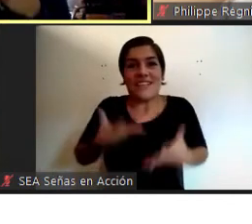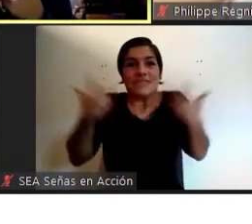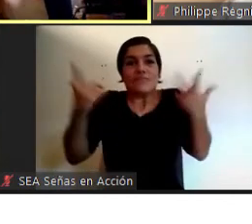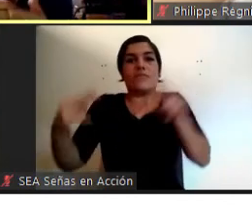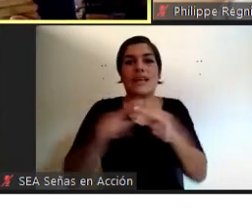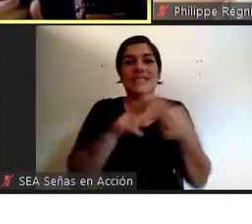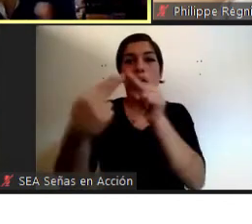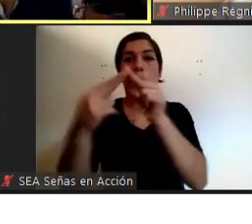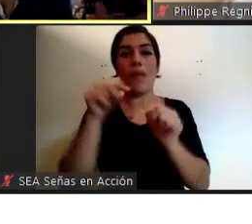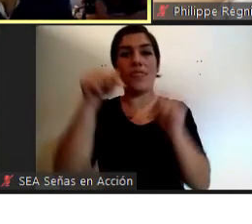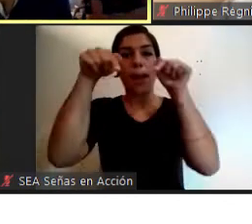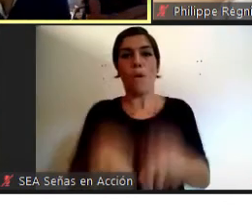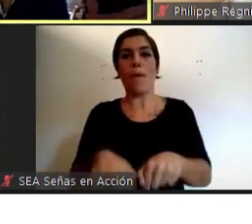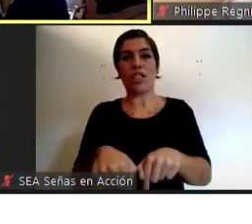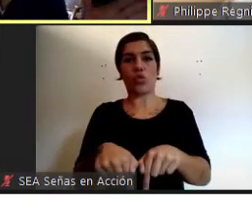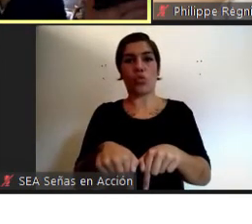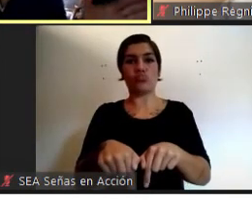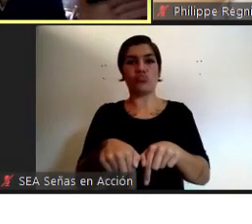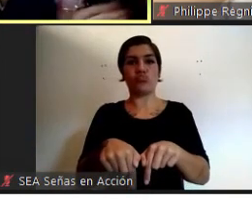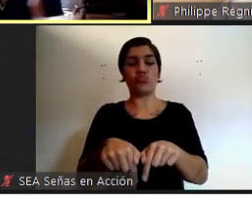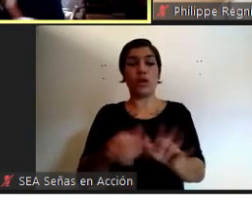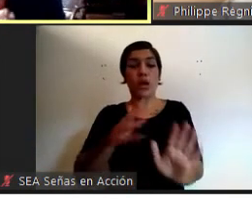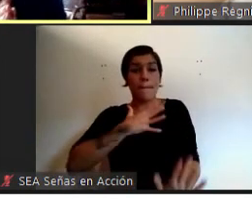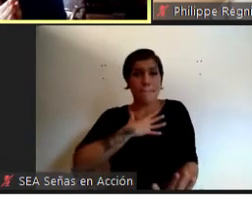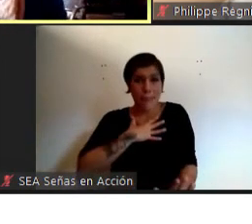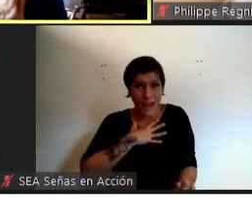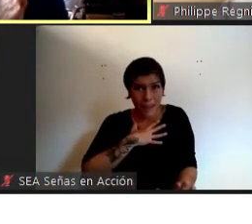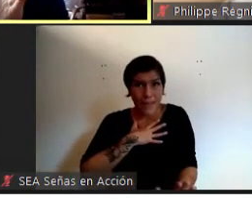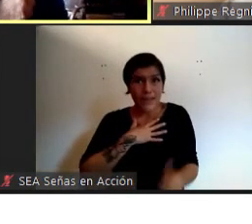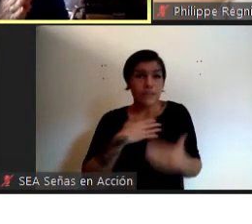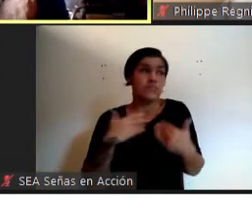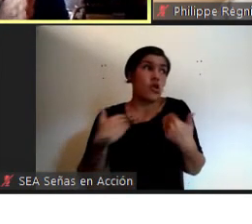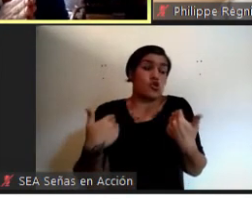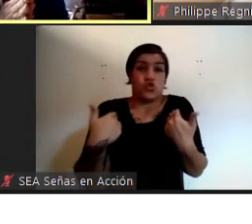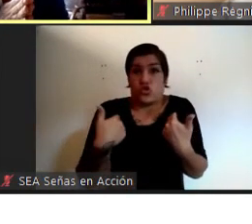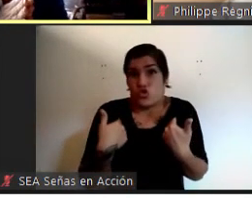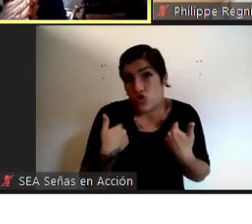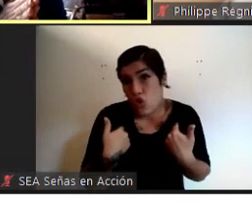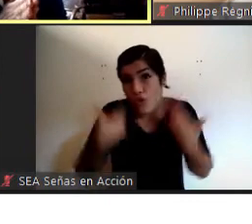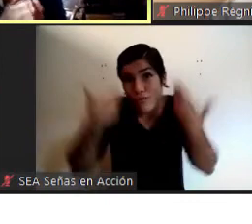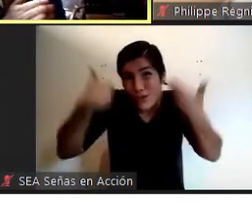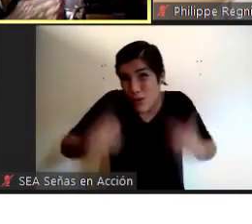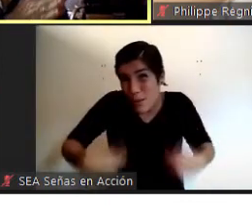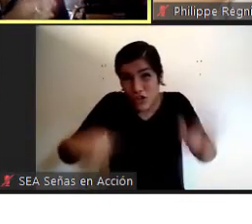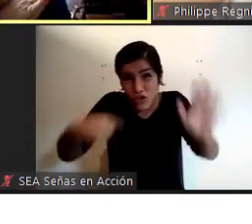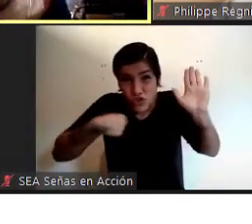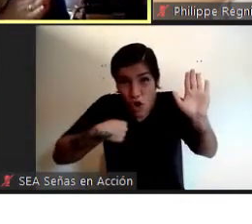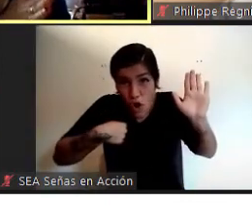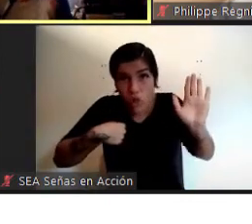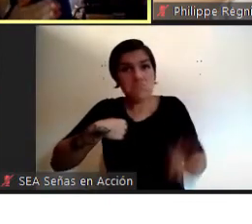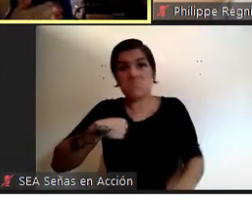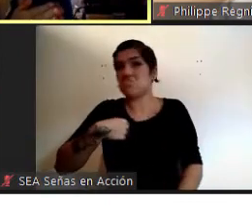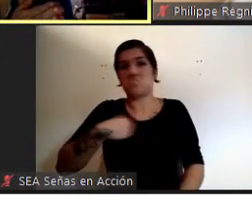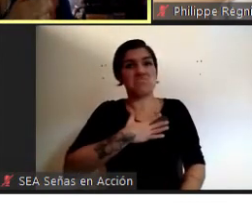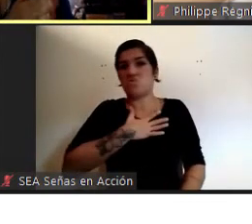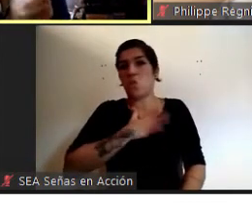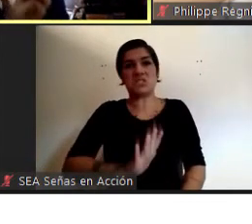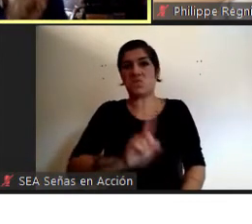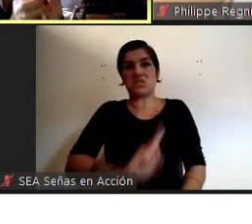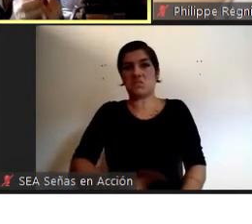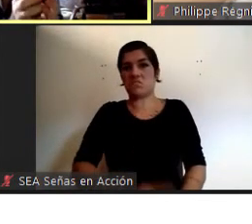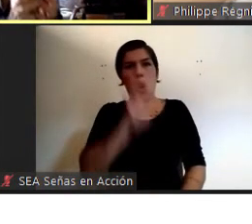joint effort, no matter how many flaws there might be to this. If I have to think